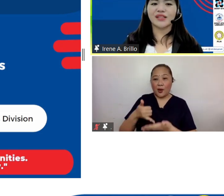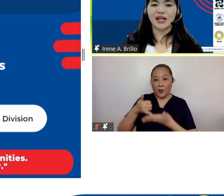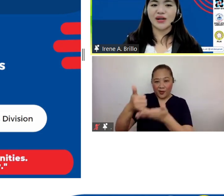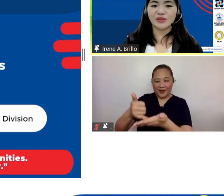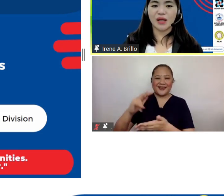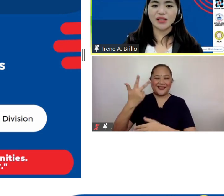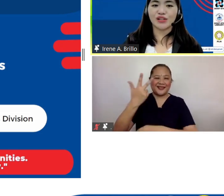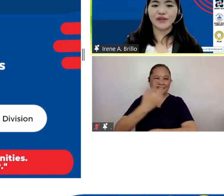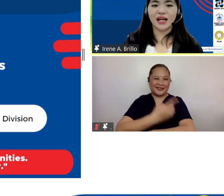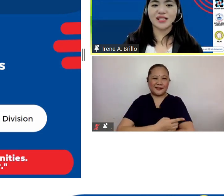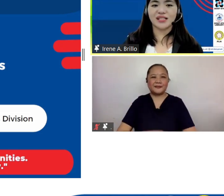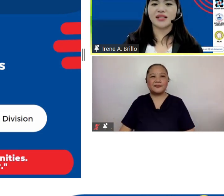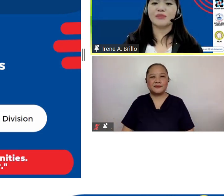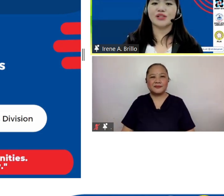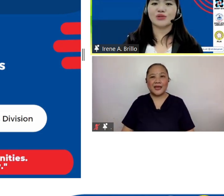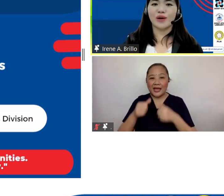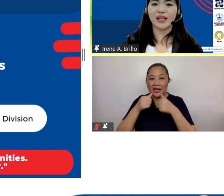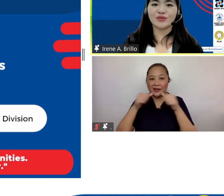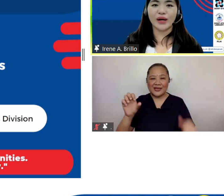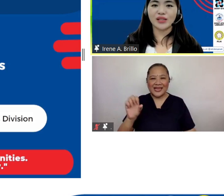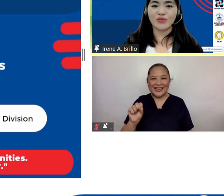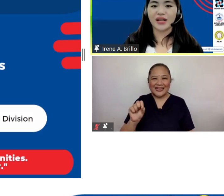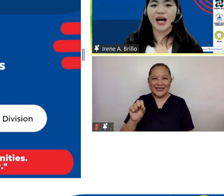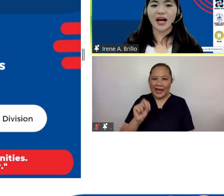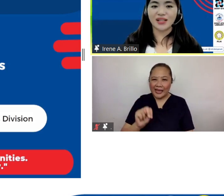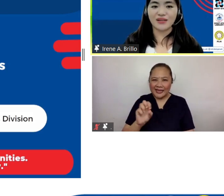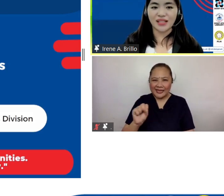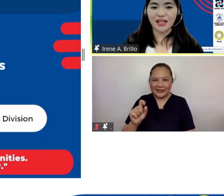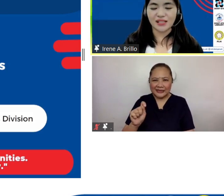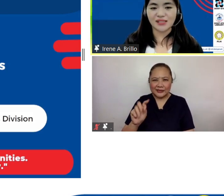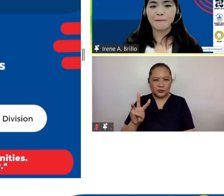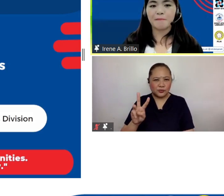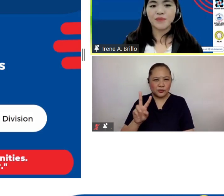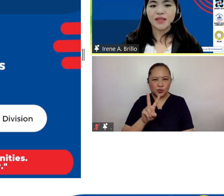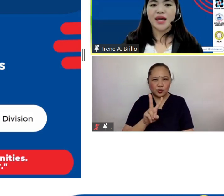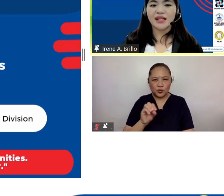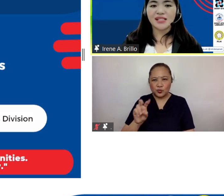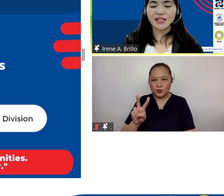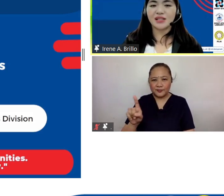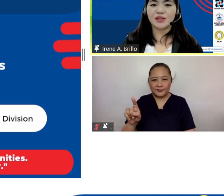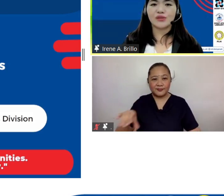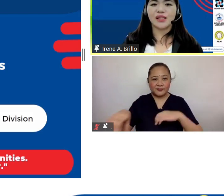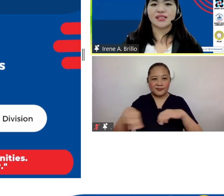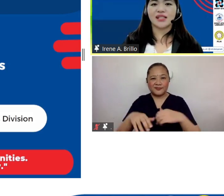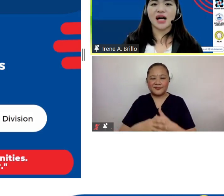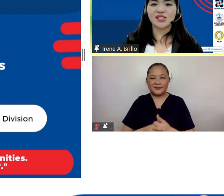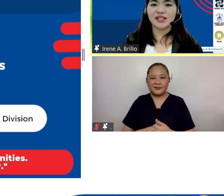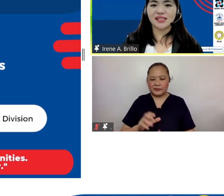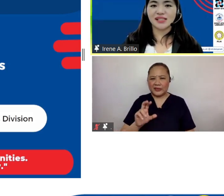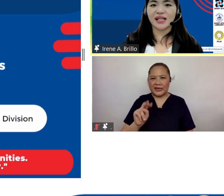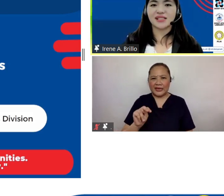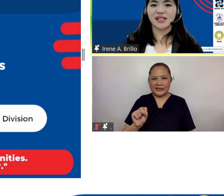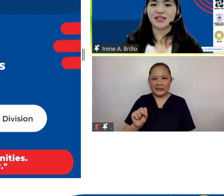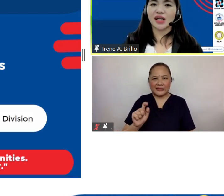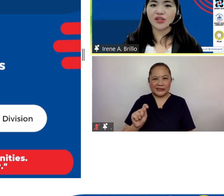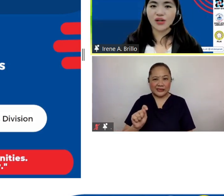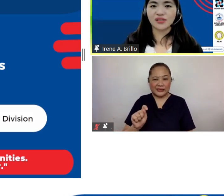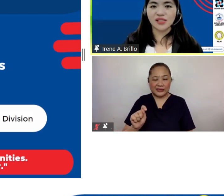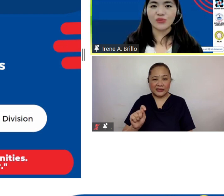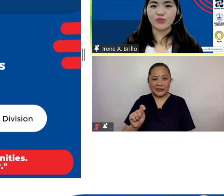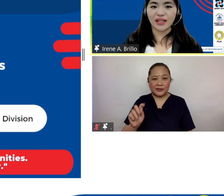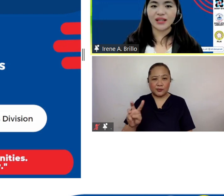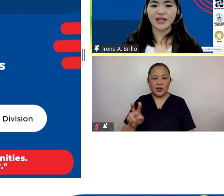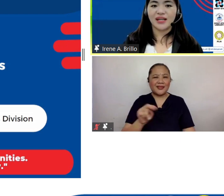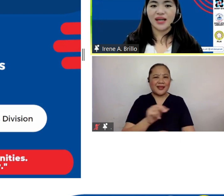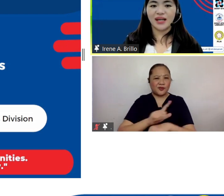have the announcement of NSTW 2021 activities. NSTW is National Science and